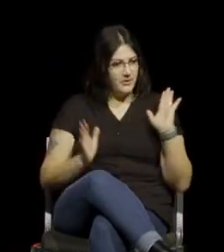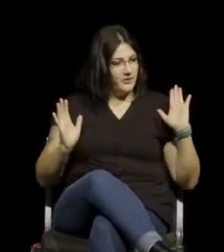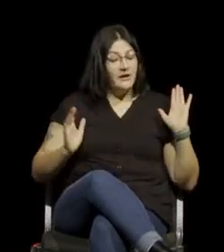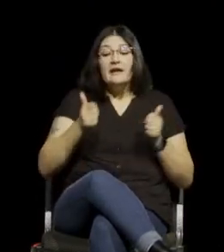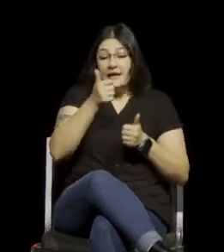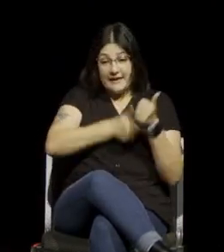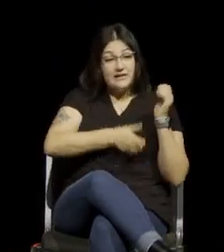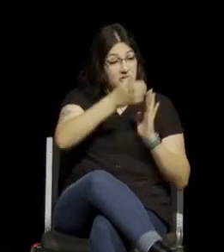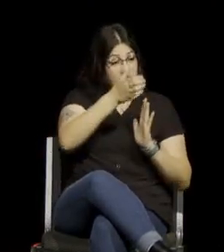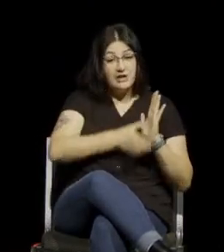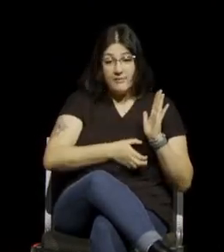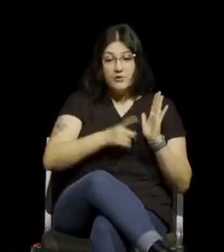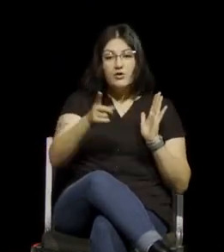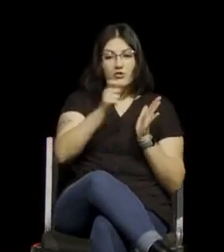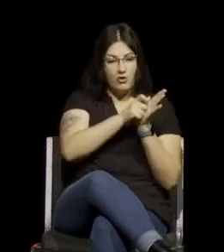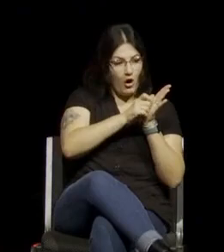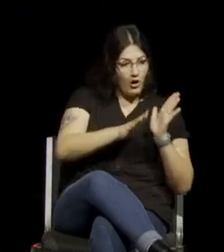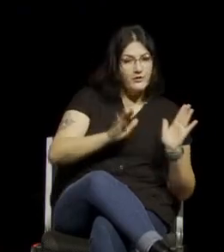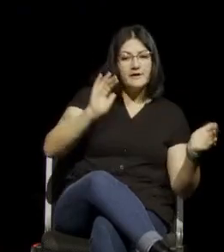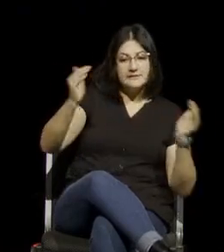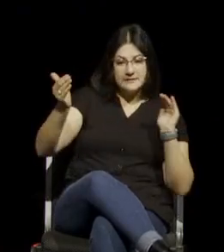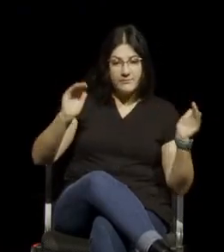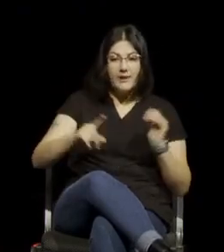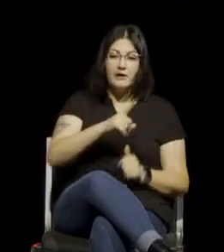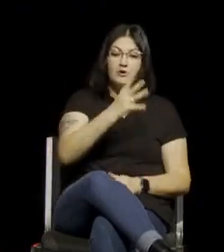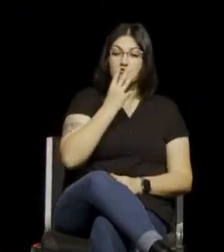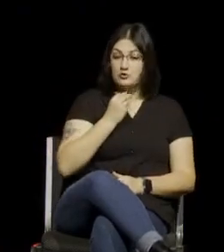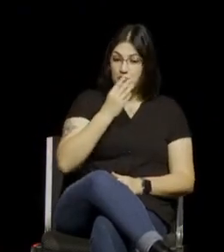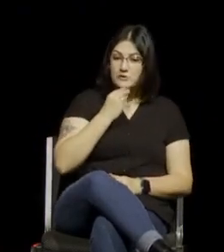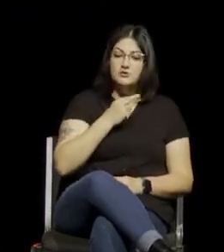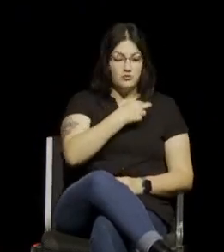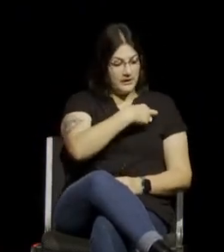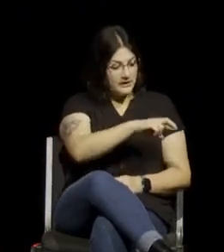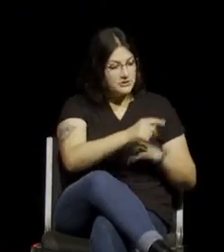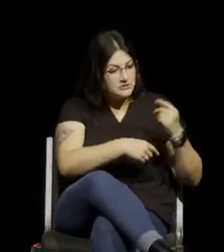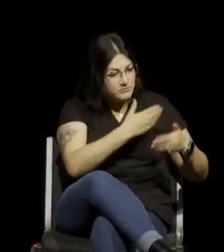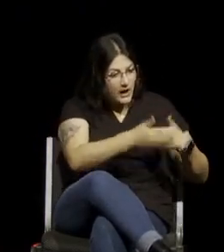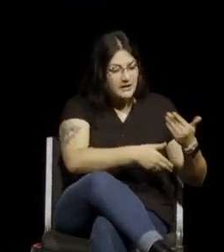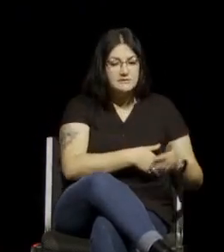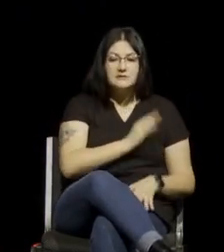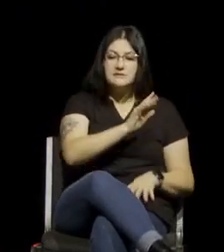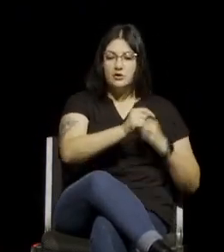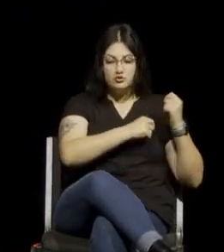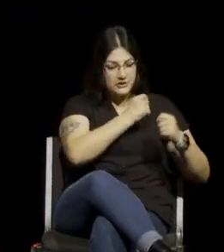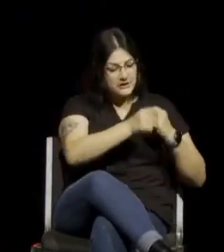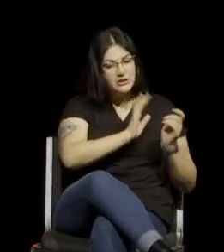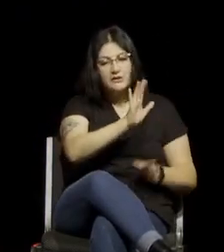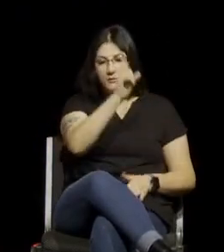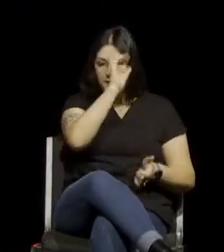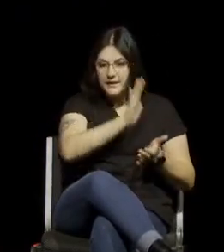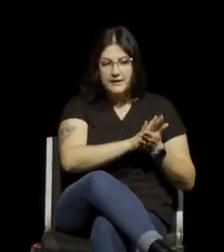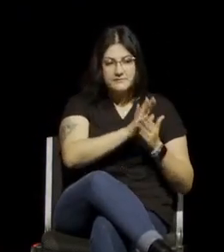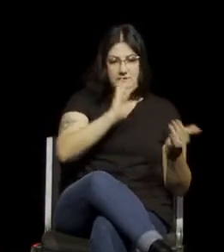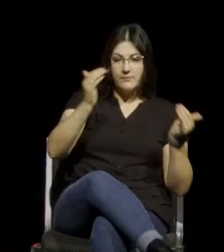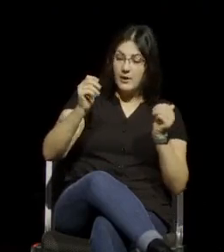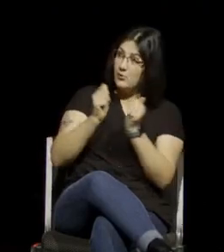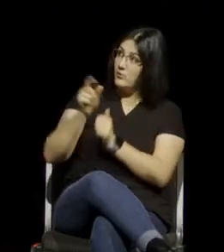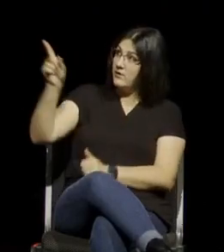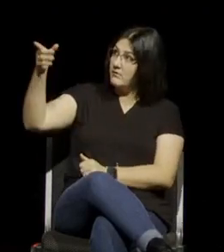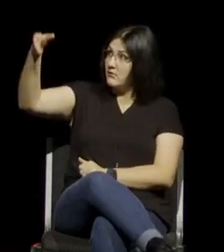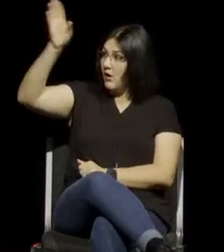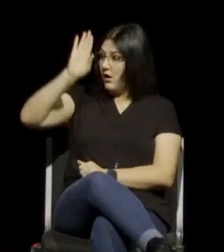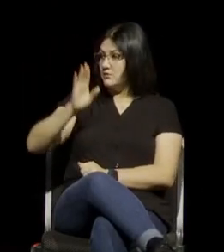the author is comparing Jewish religious practices, traditions, beliefs with the supremacy of